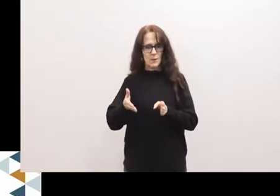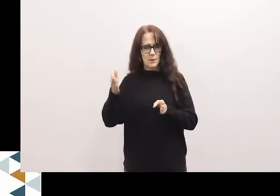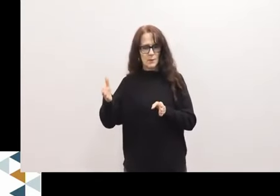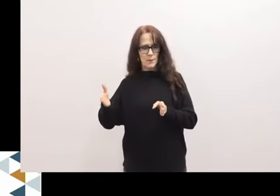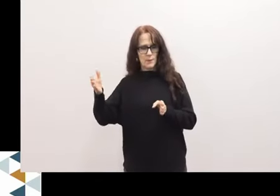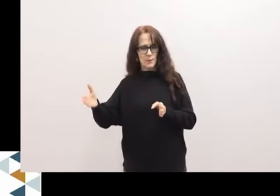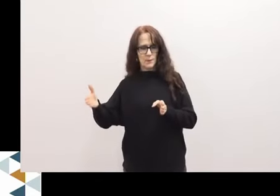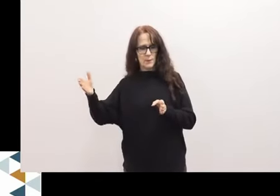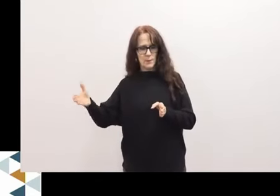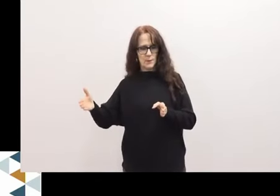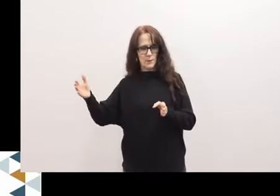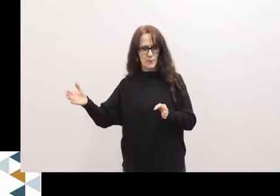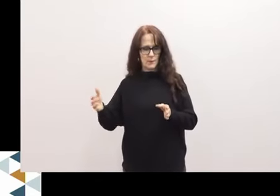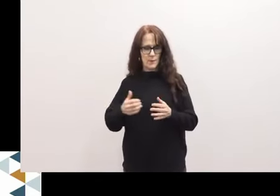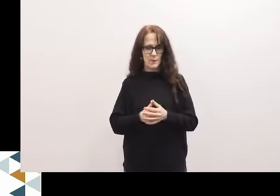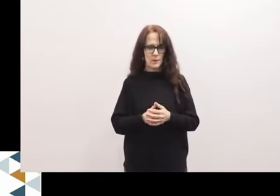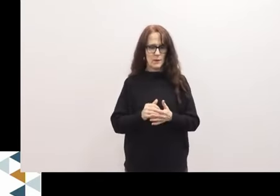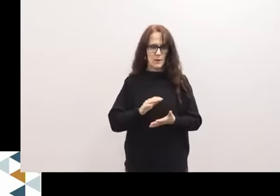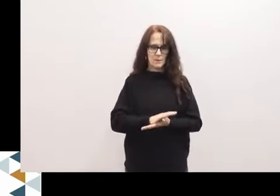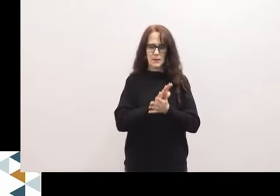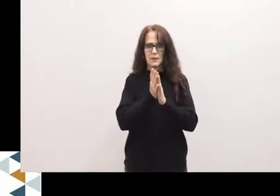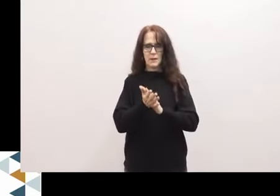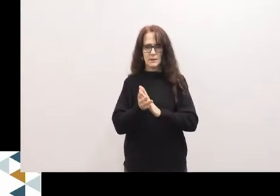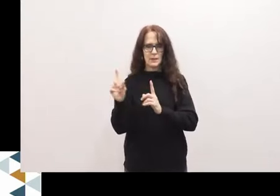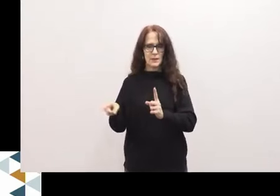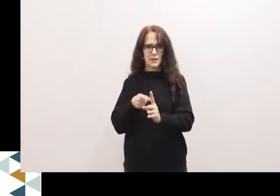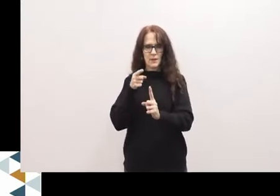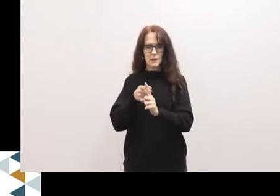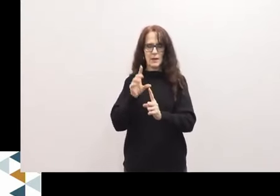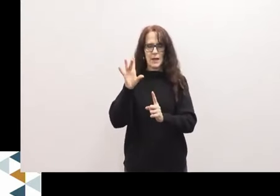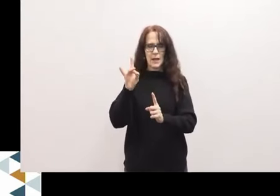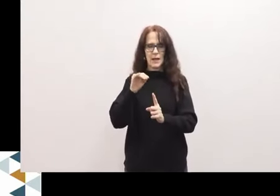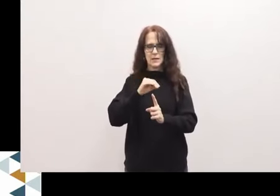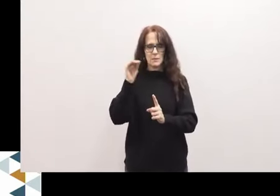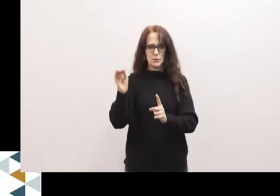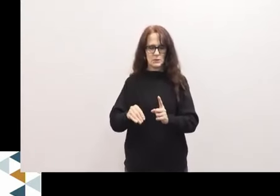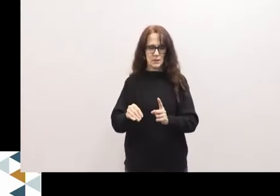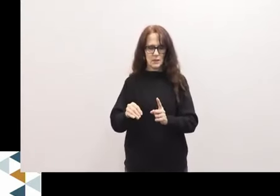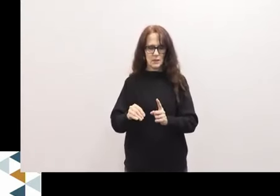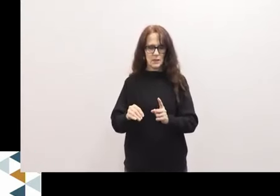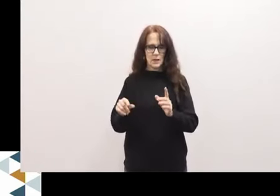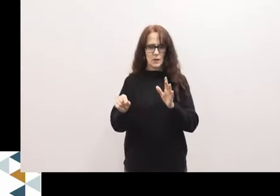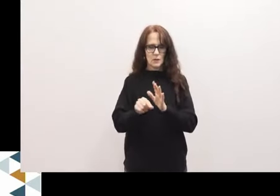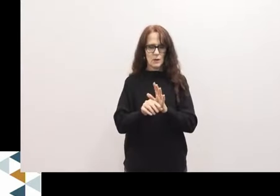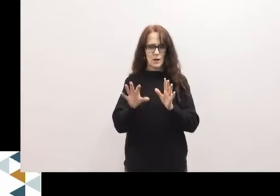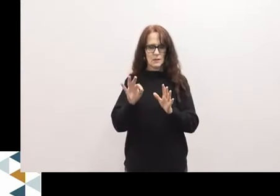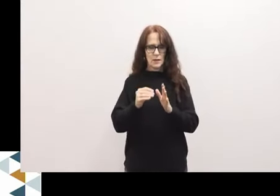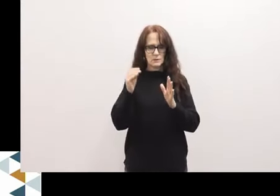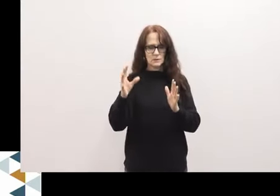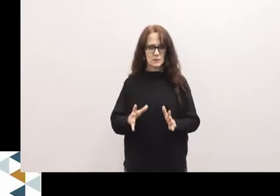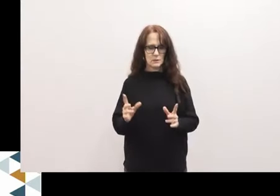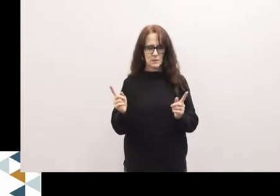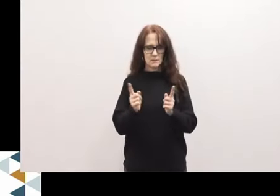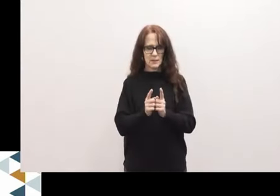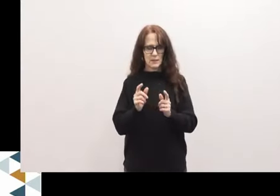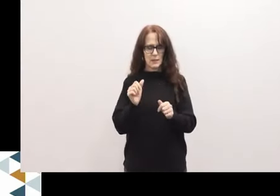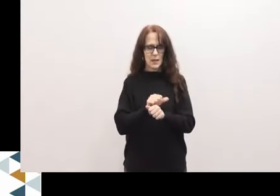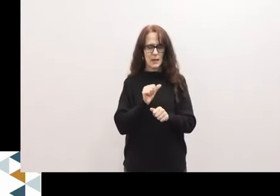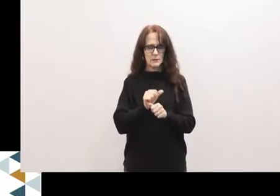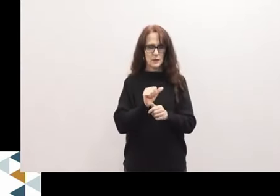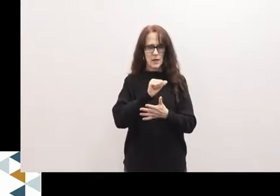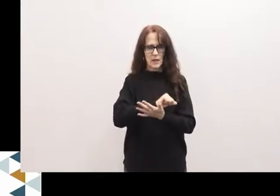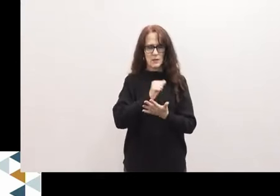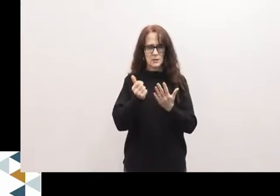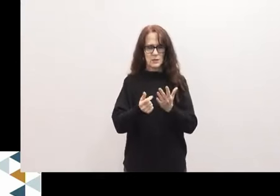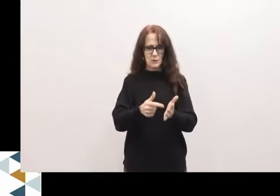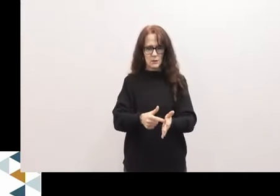the direction of our target goal of 80% of our grade 9 students meeting algebra A through G